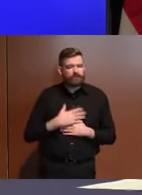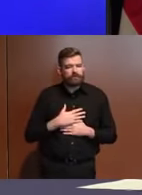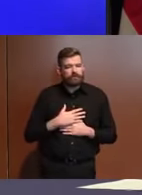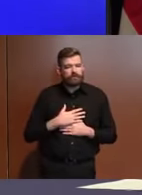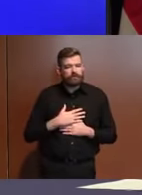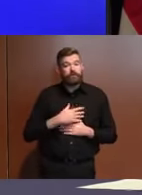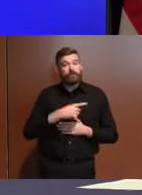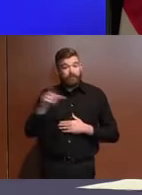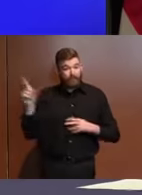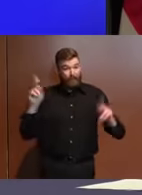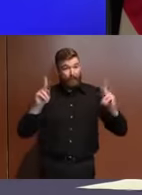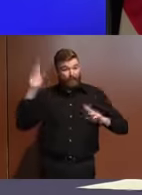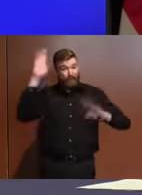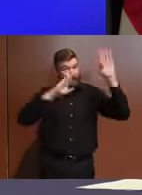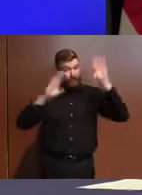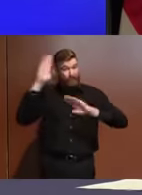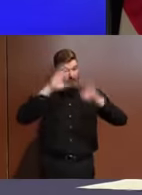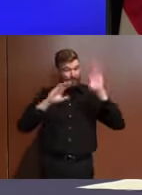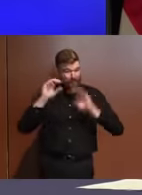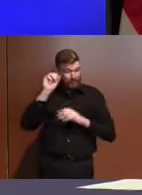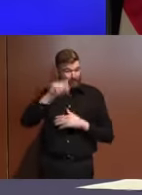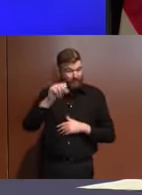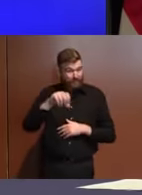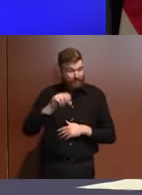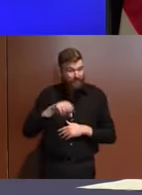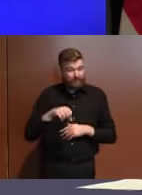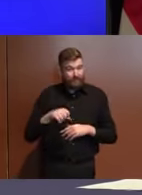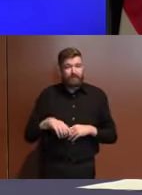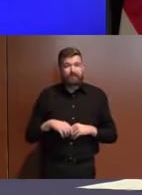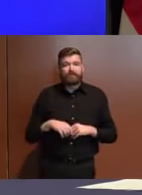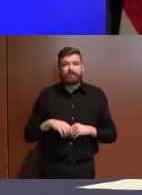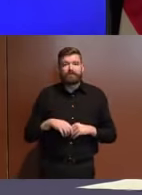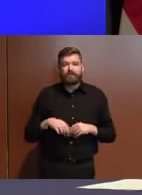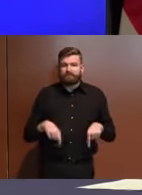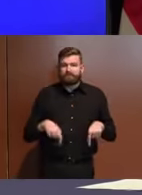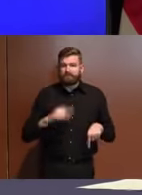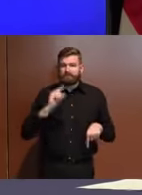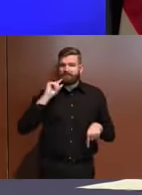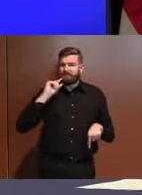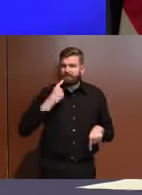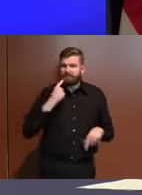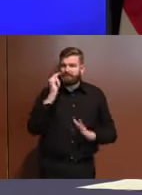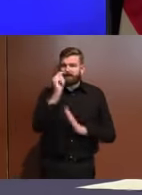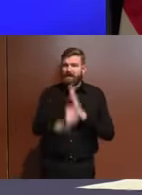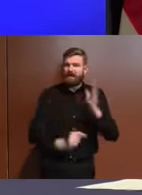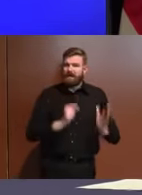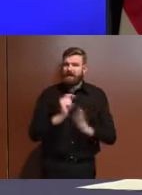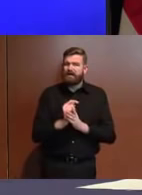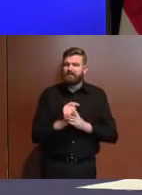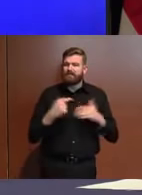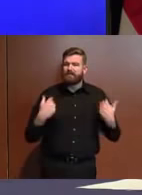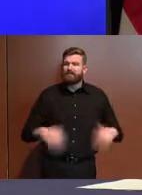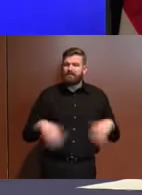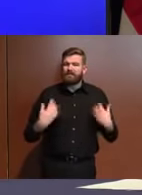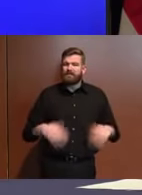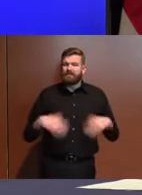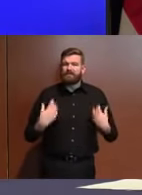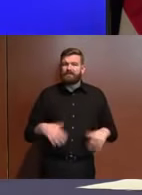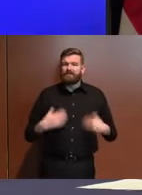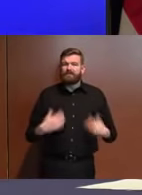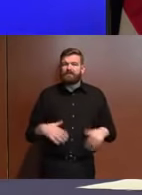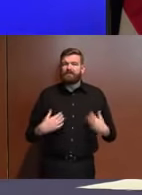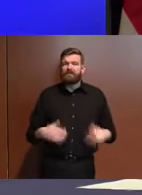feels like this grave moment is reaching deep into our souls and our better selves. And we